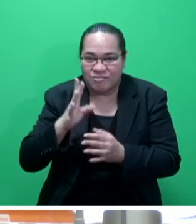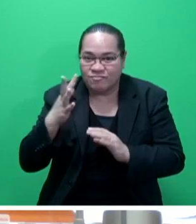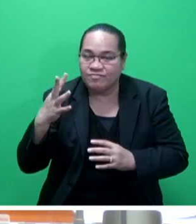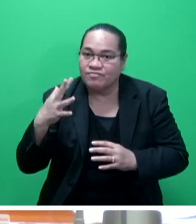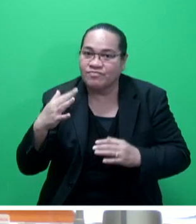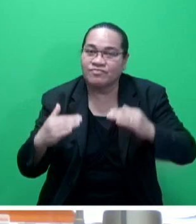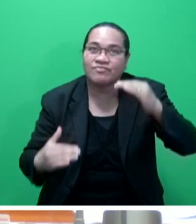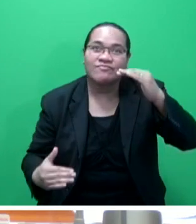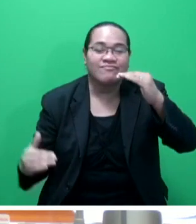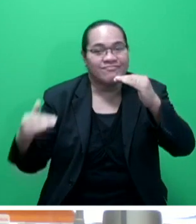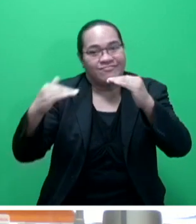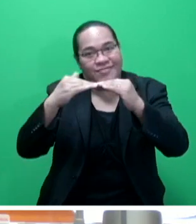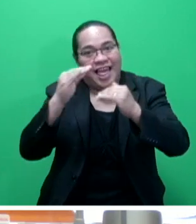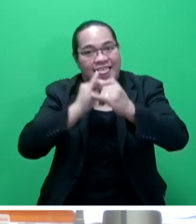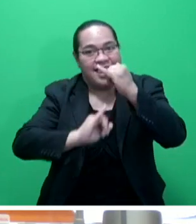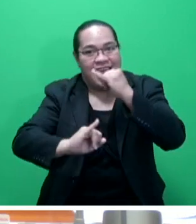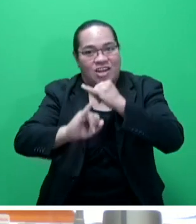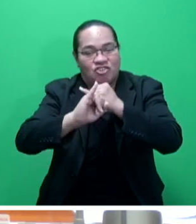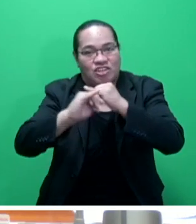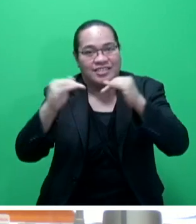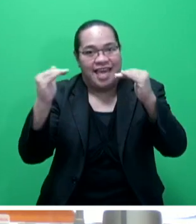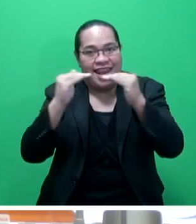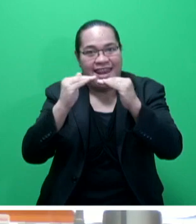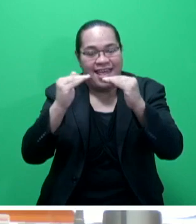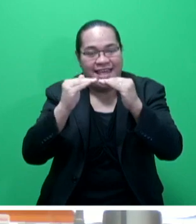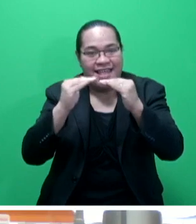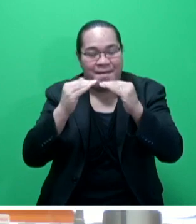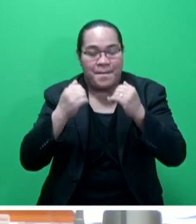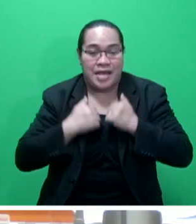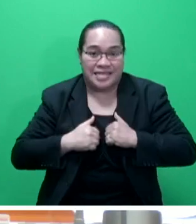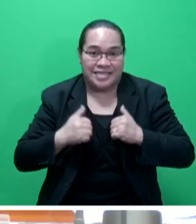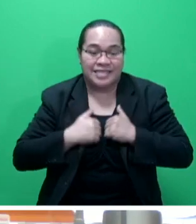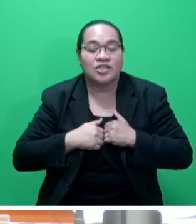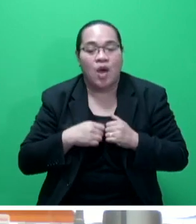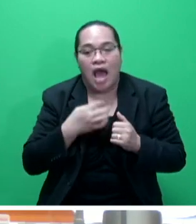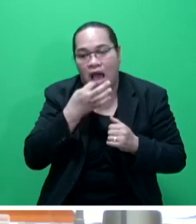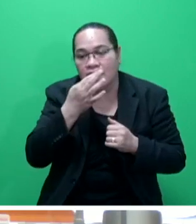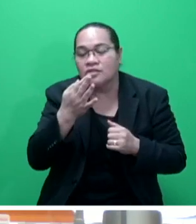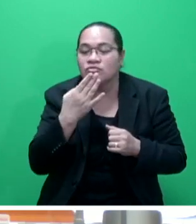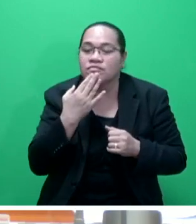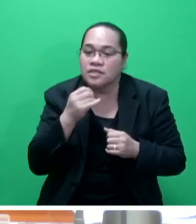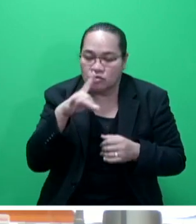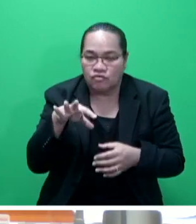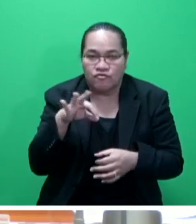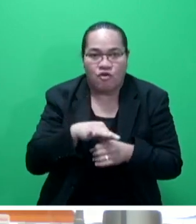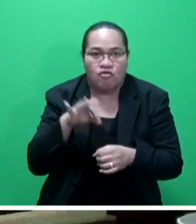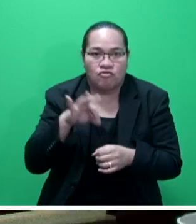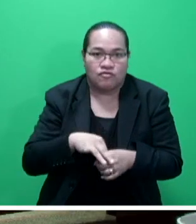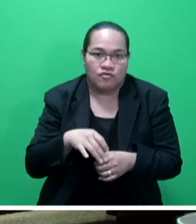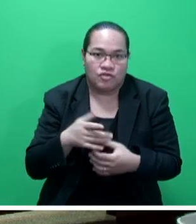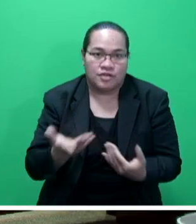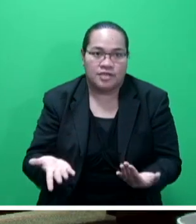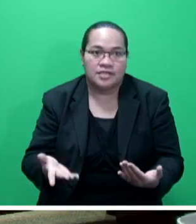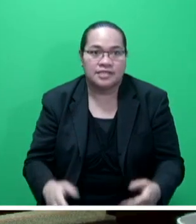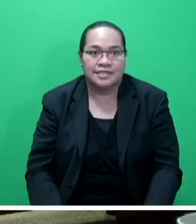standards and indeed practices. So I urge members to vote for this particular motion. Thank you, Mr. Speaker.